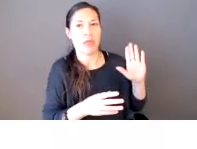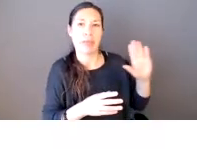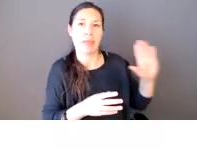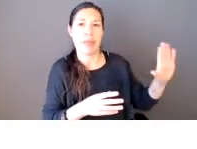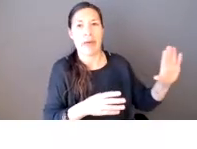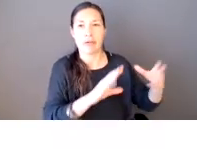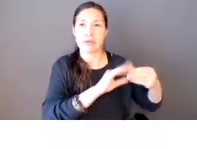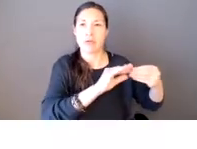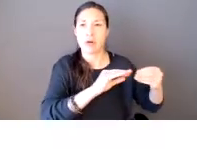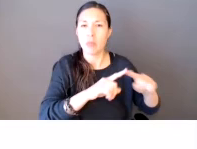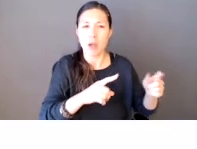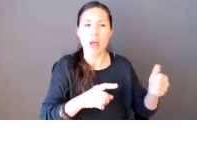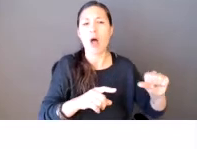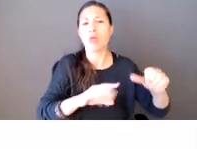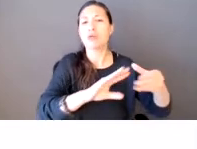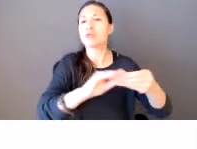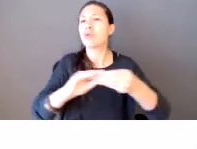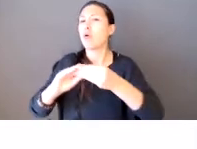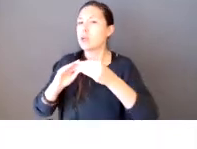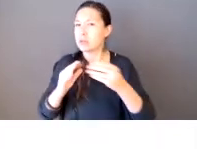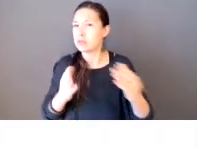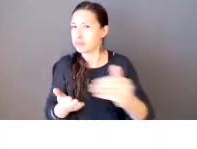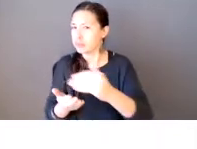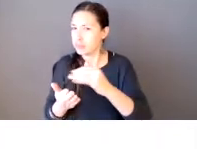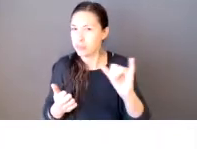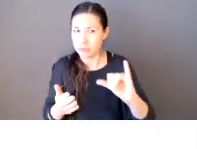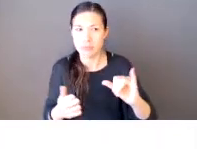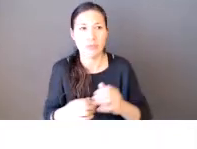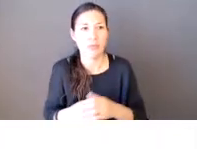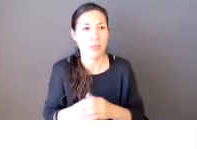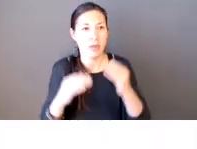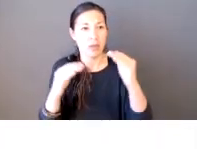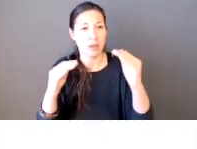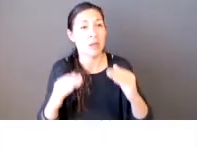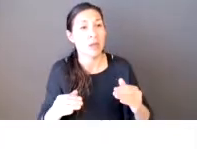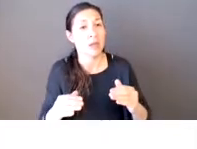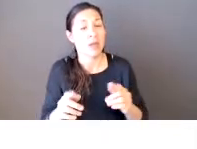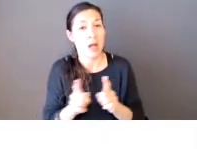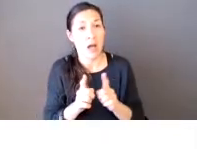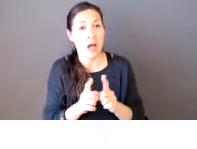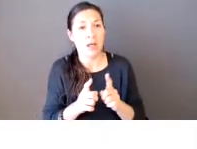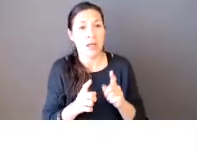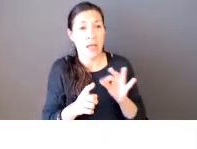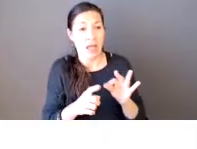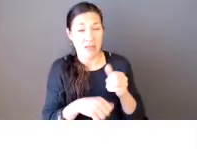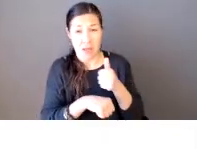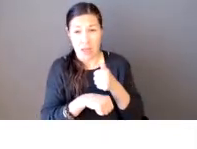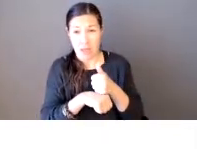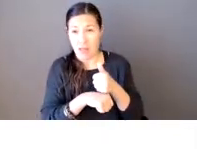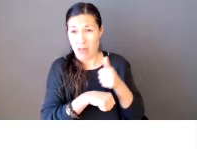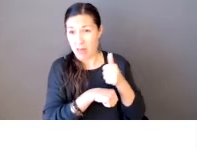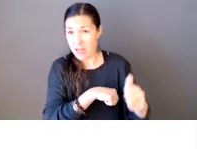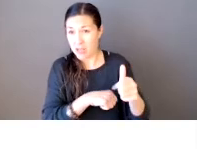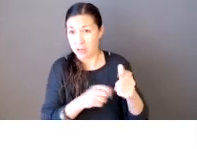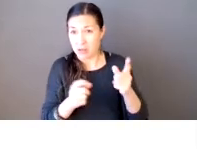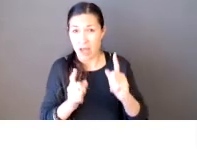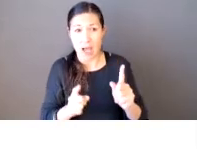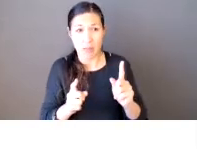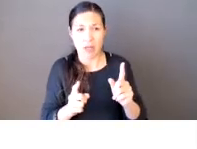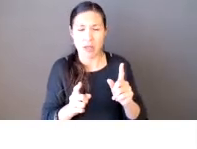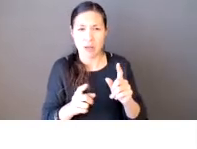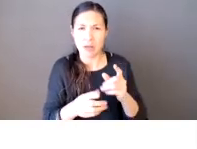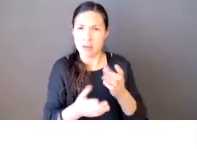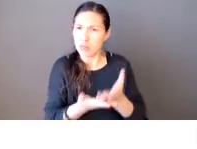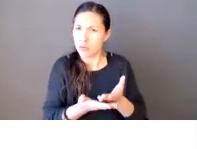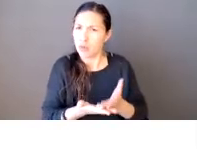If they substantiate the allegations, and again, we modified this a little bit, most